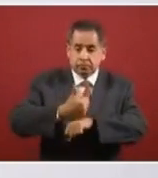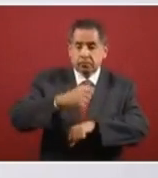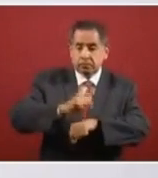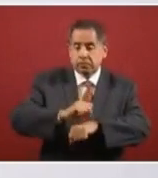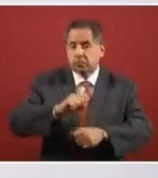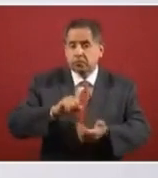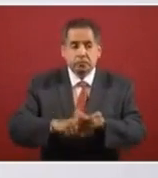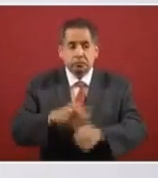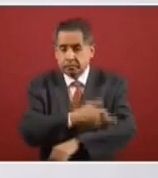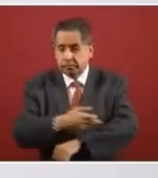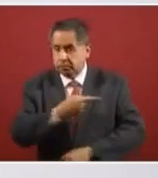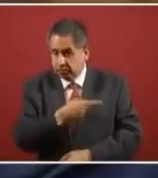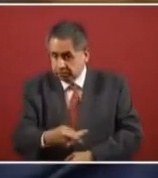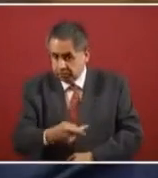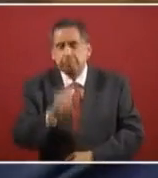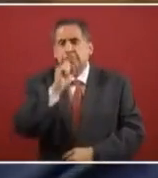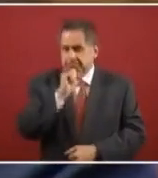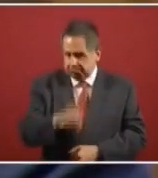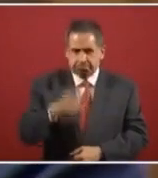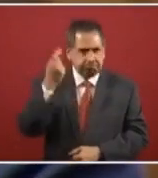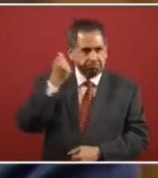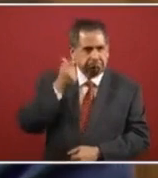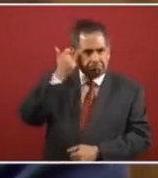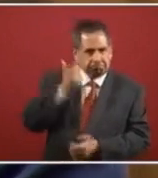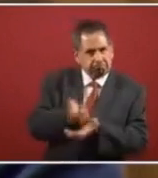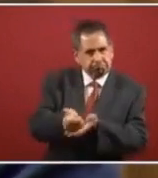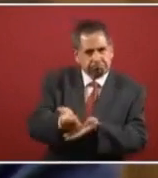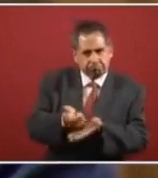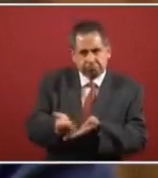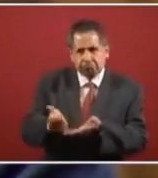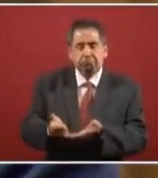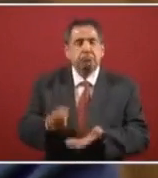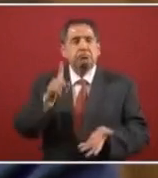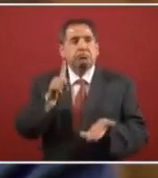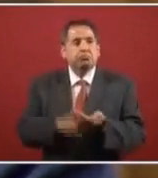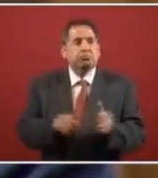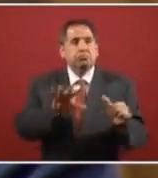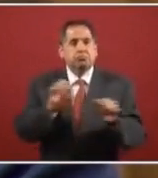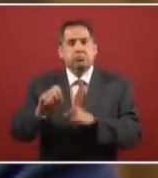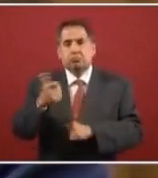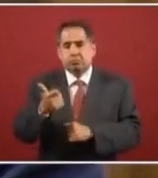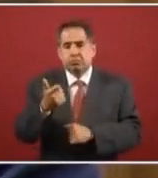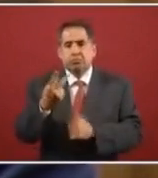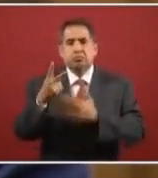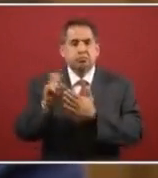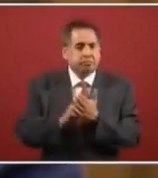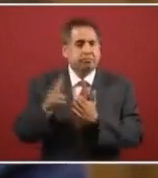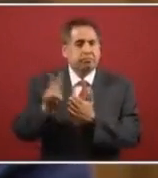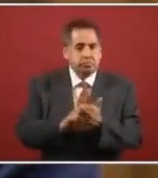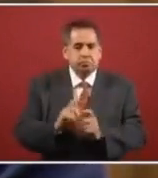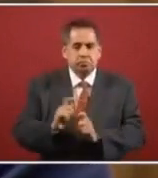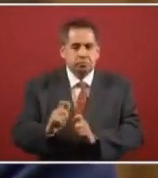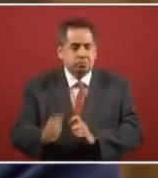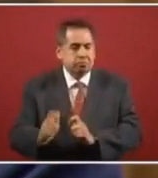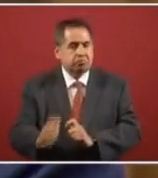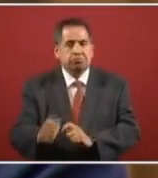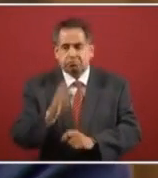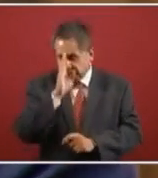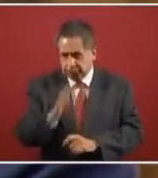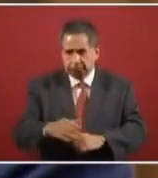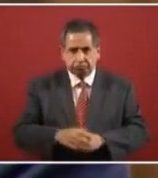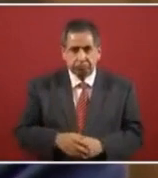secondary school are receiving grants of 1600 by menstral